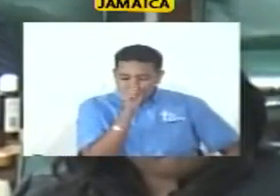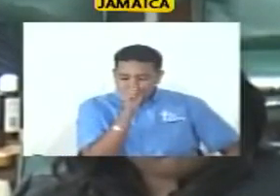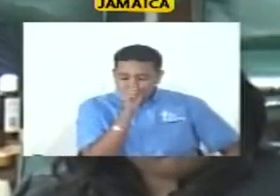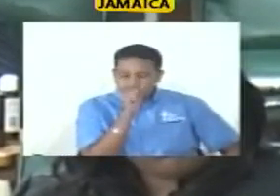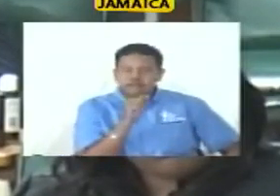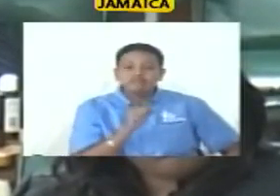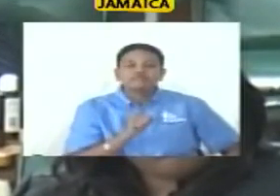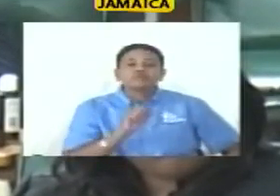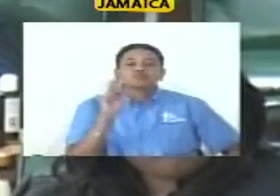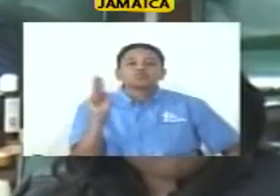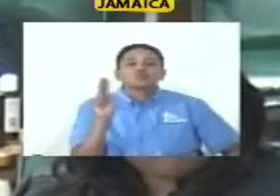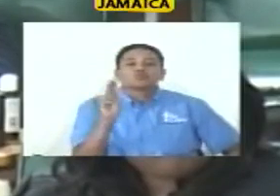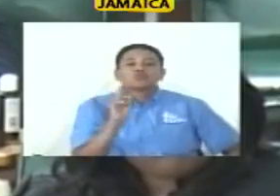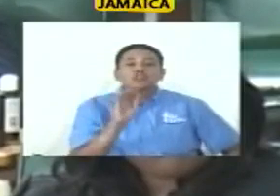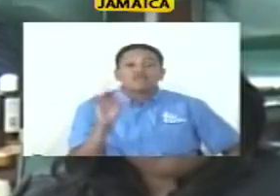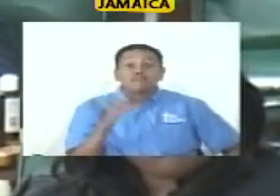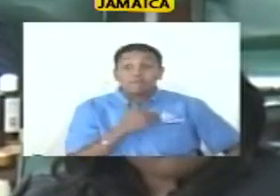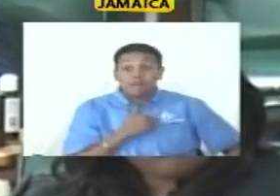of member